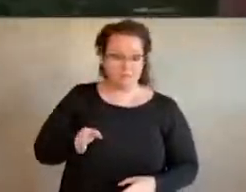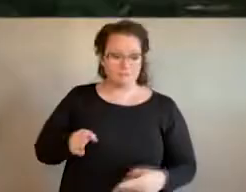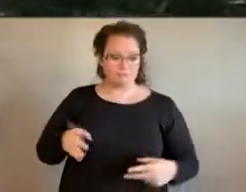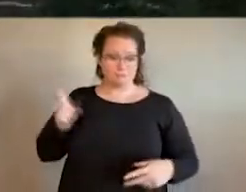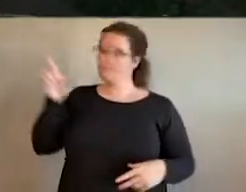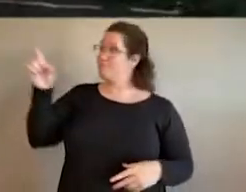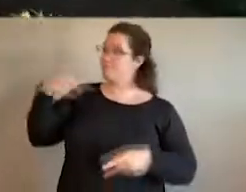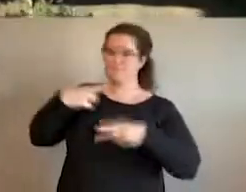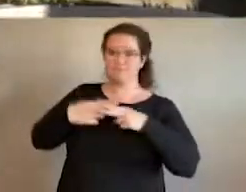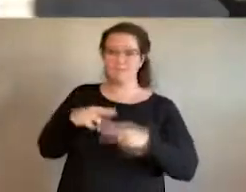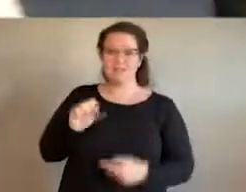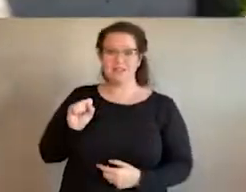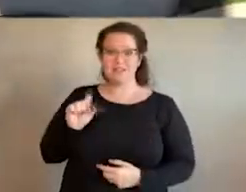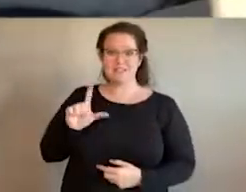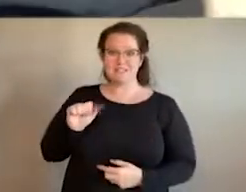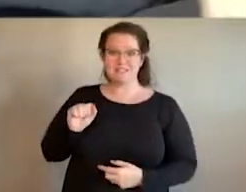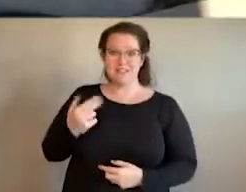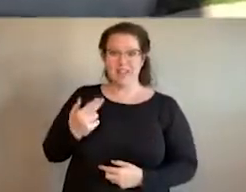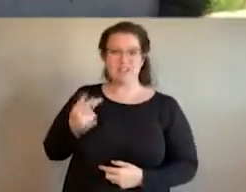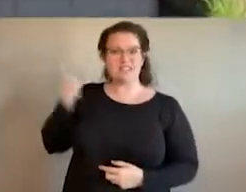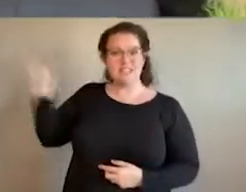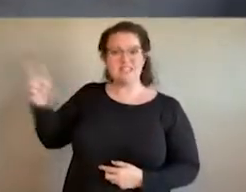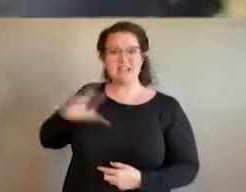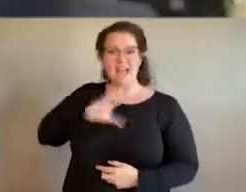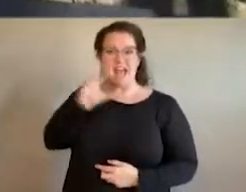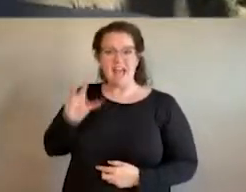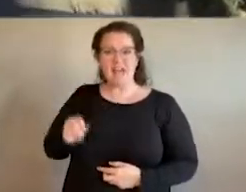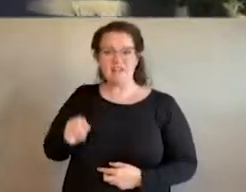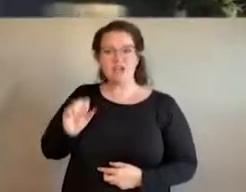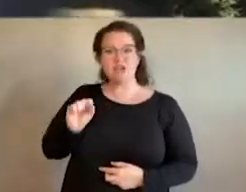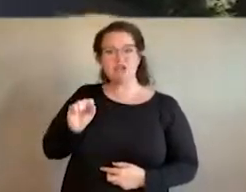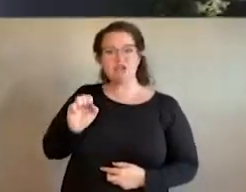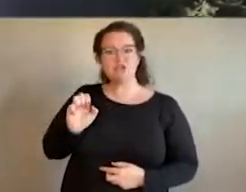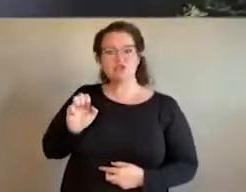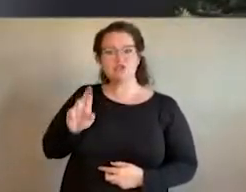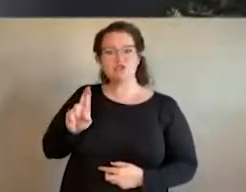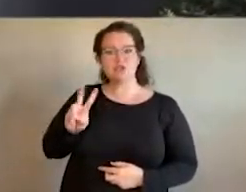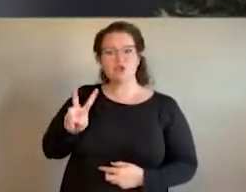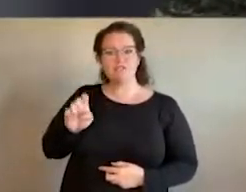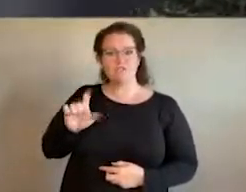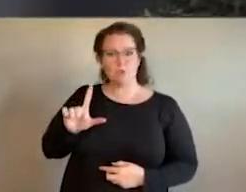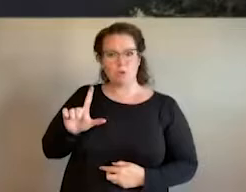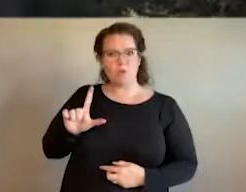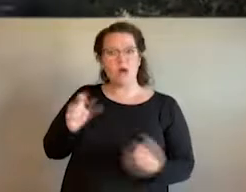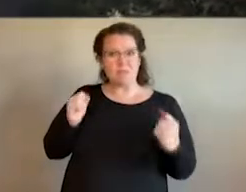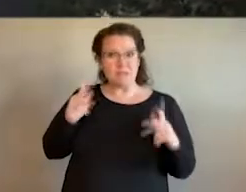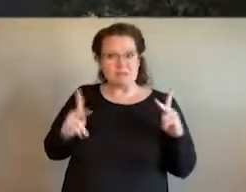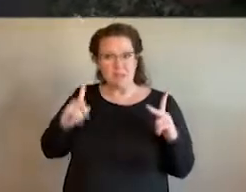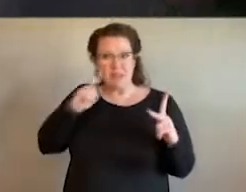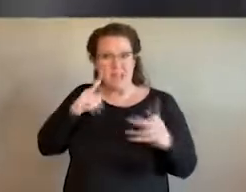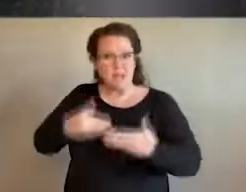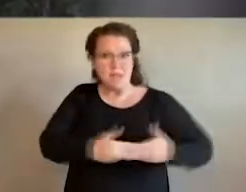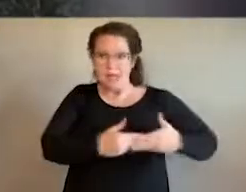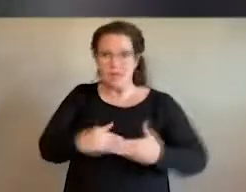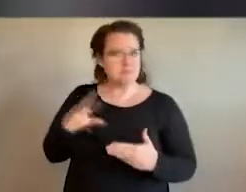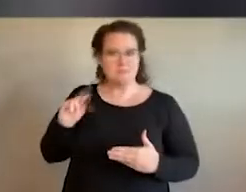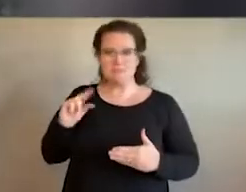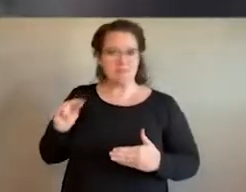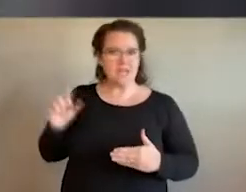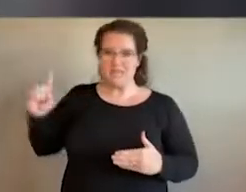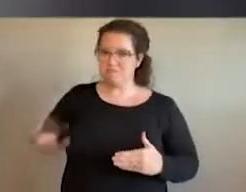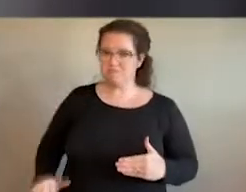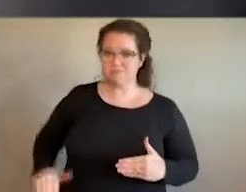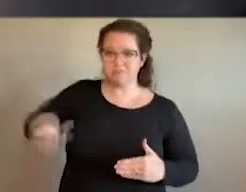Slash. He is an African serval. He is full grown, so a lot of people think that he's a baby still, but he's actually coming up